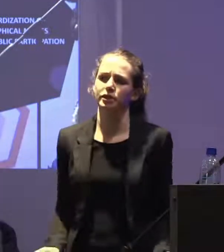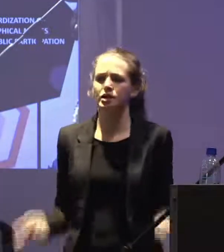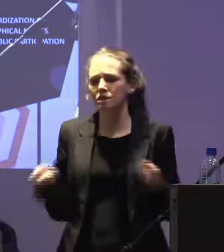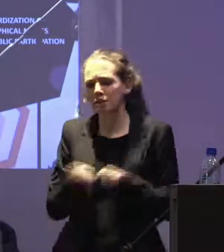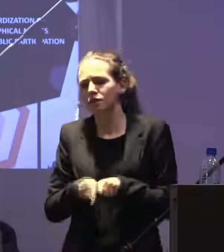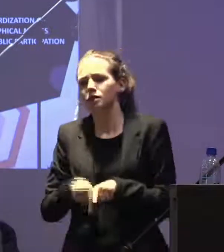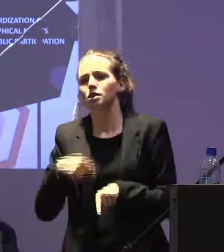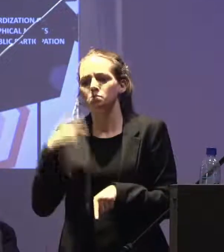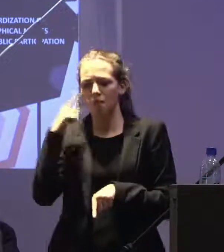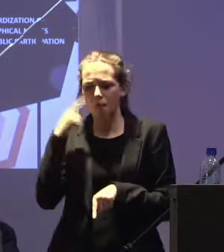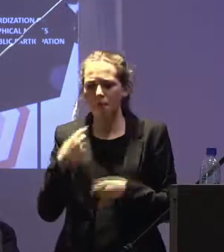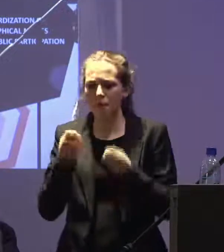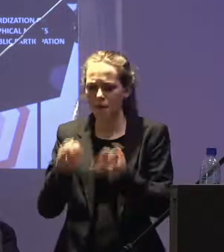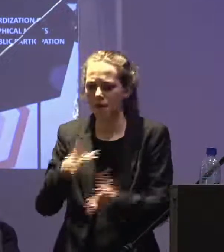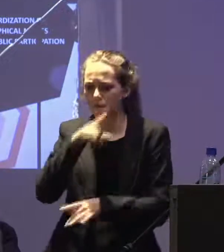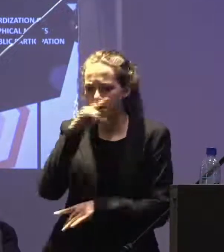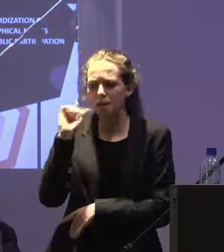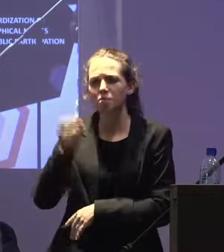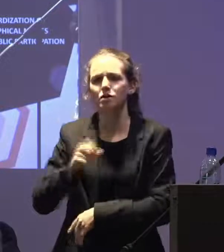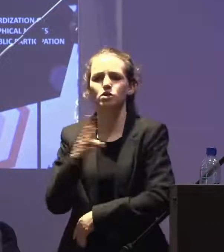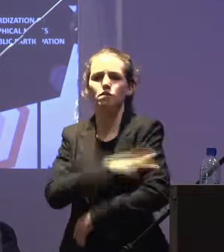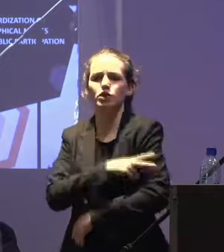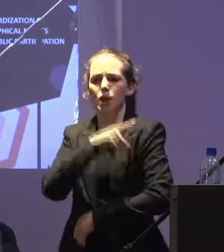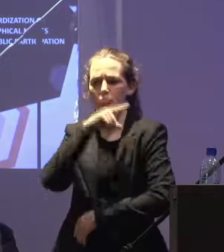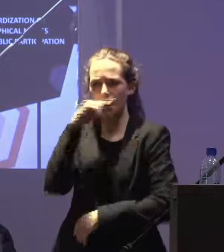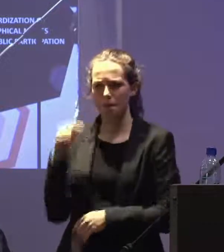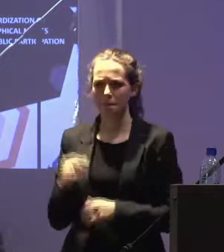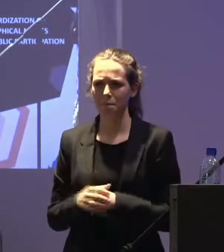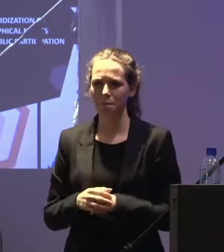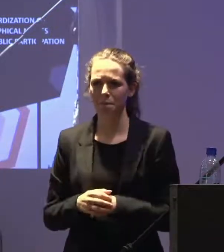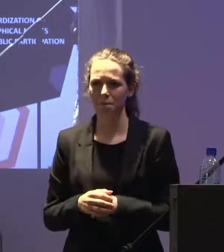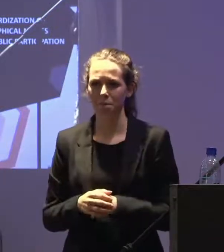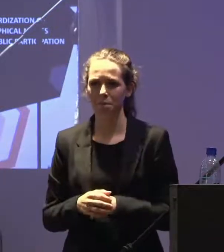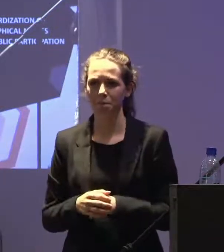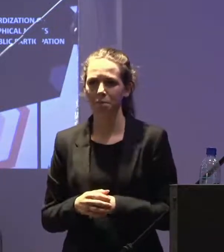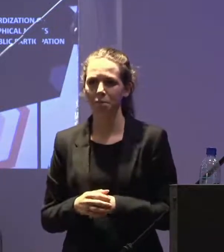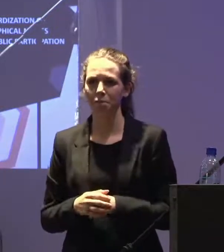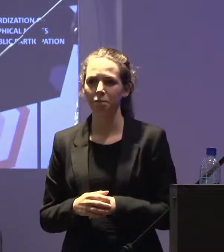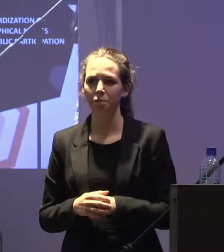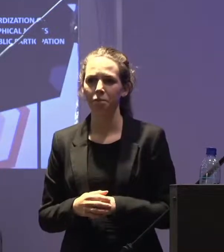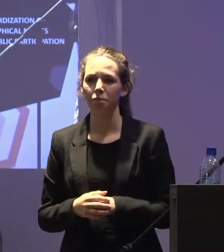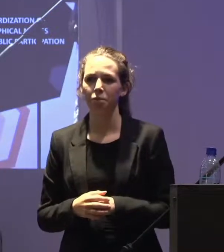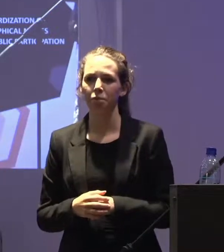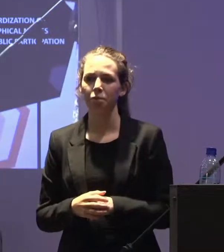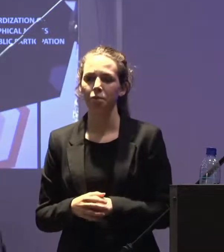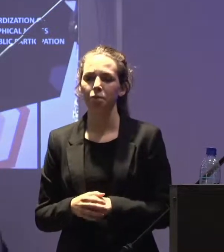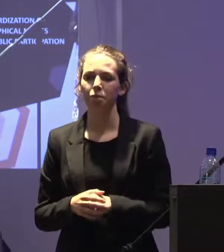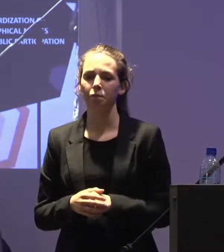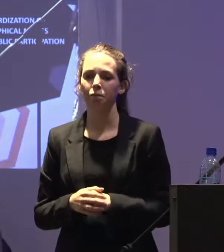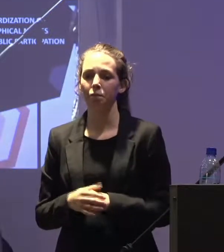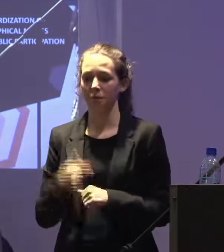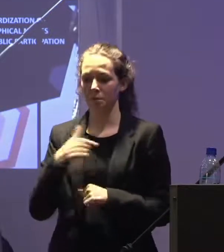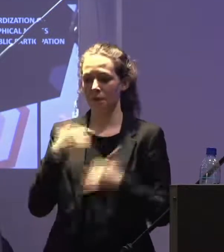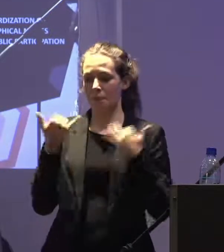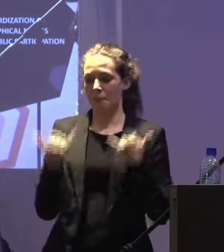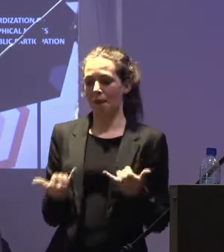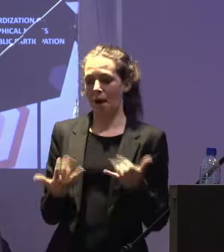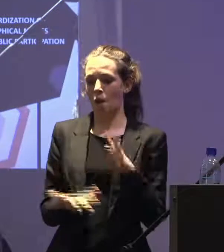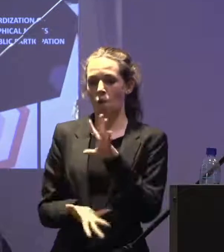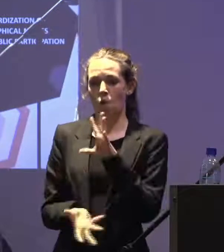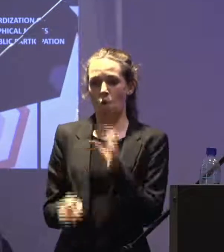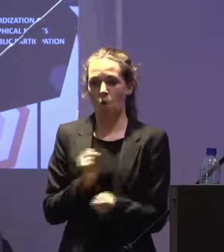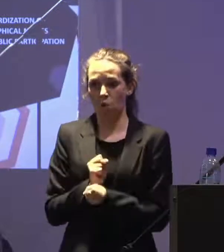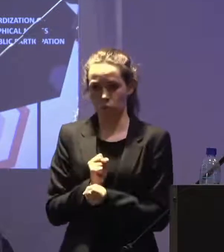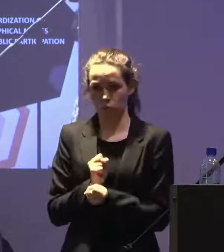them and make them official in the manner in which we do. As I close, we are